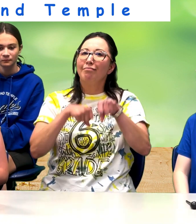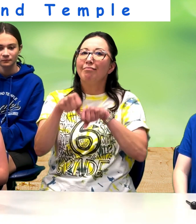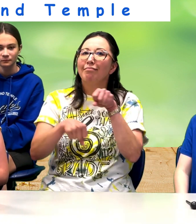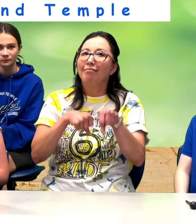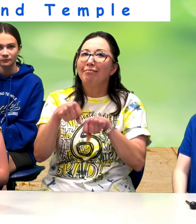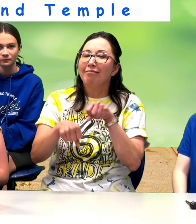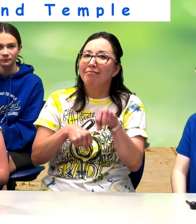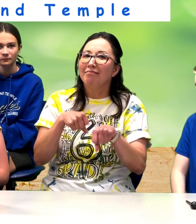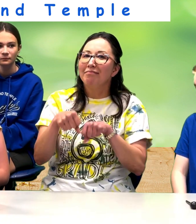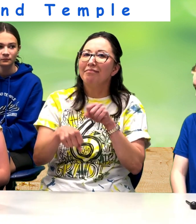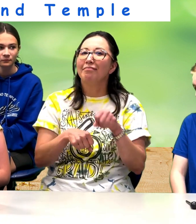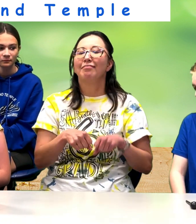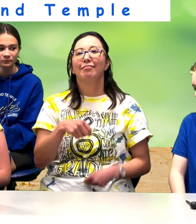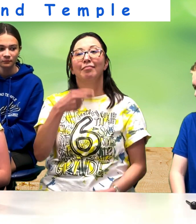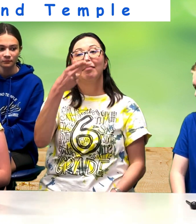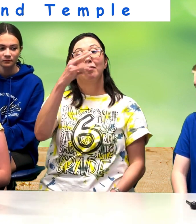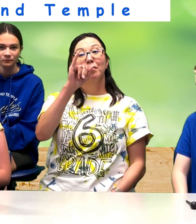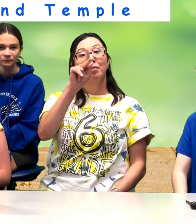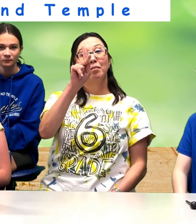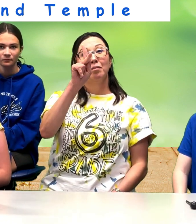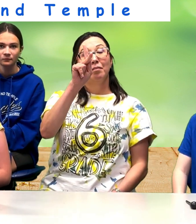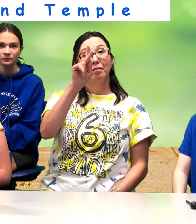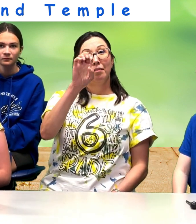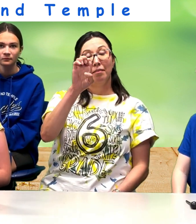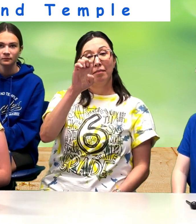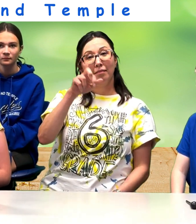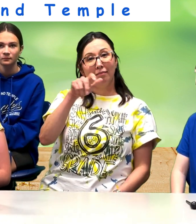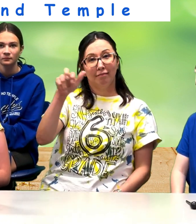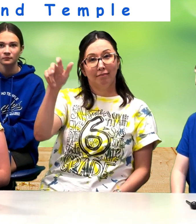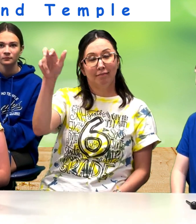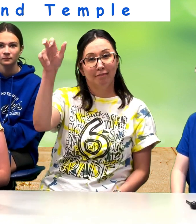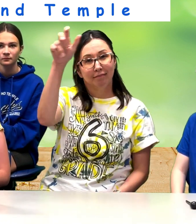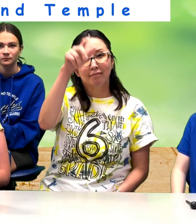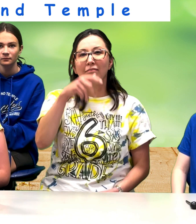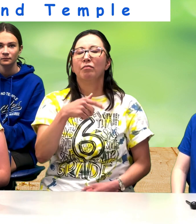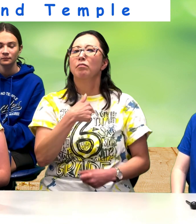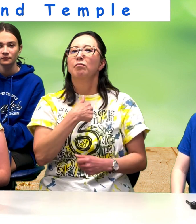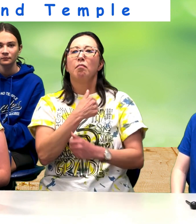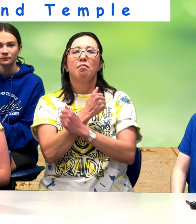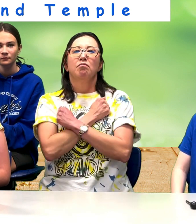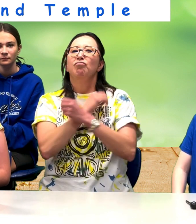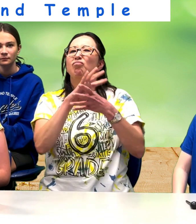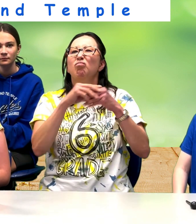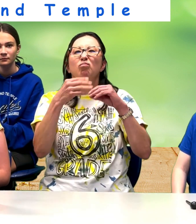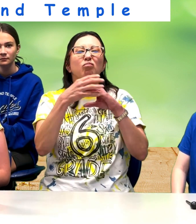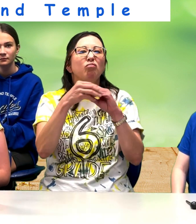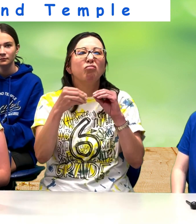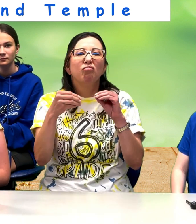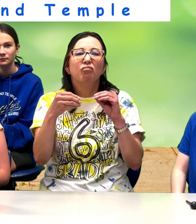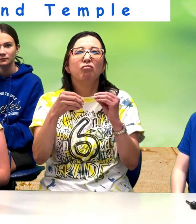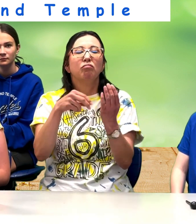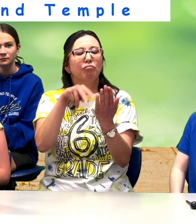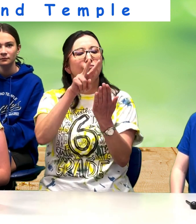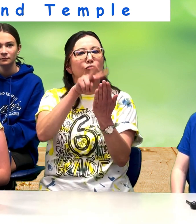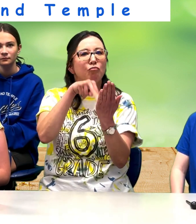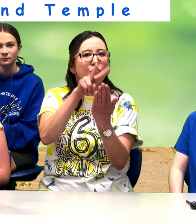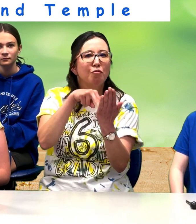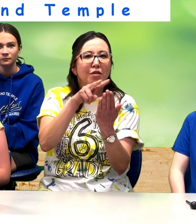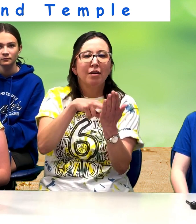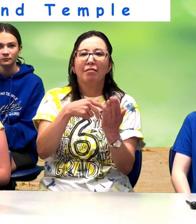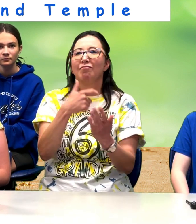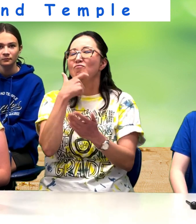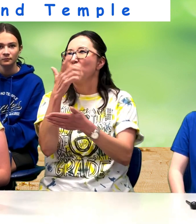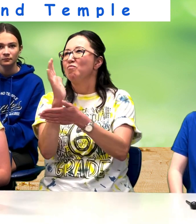As far as hobbies, I like bicycling, cycling, hiking. I also love